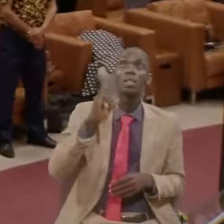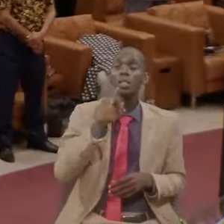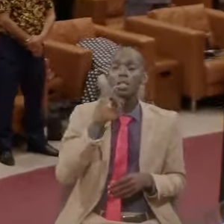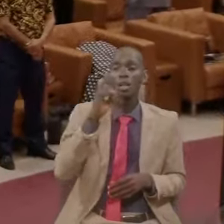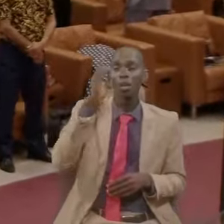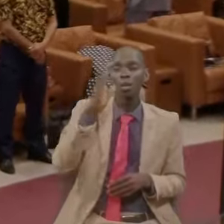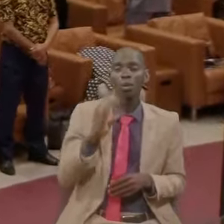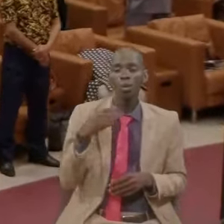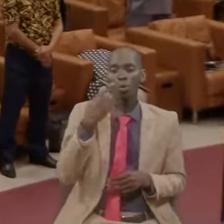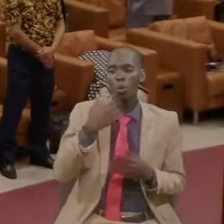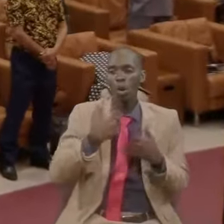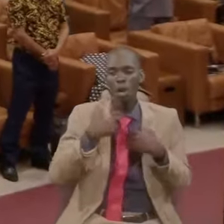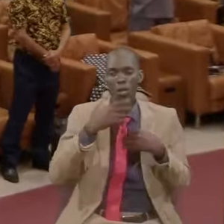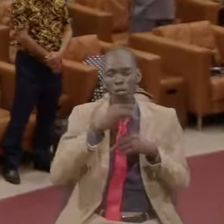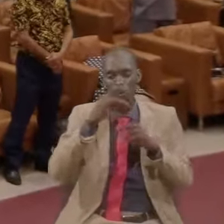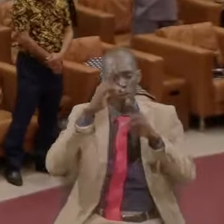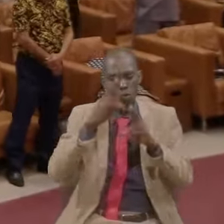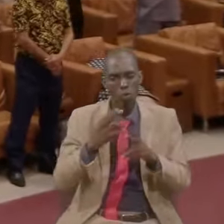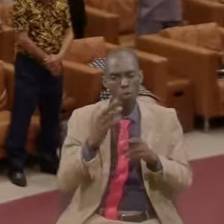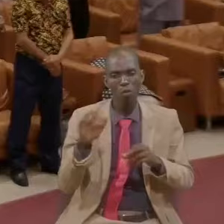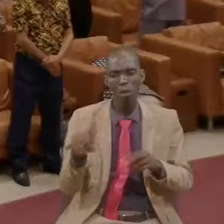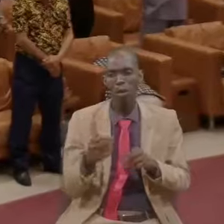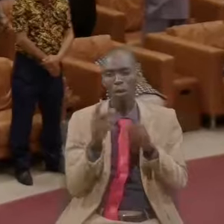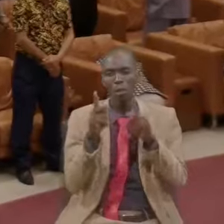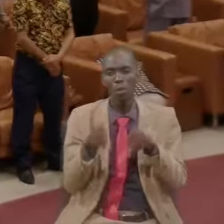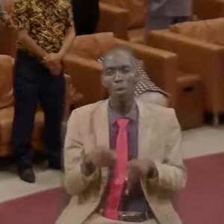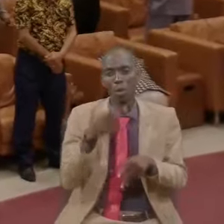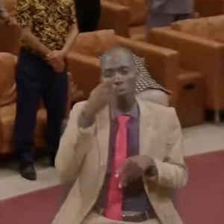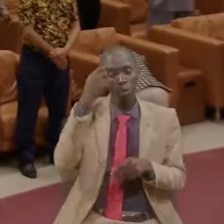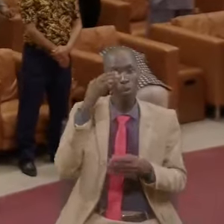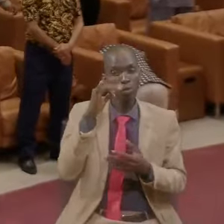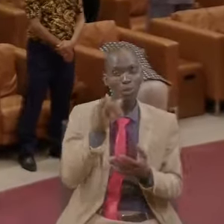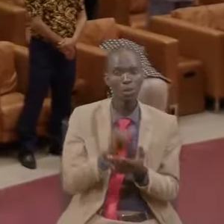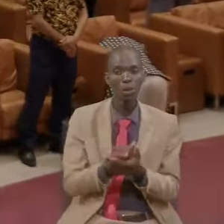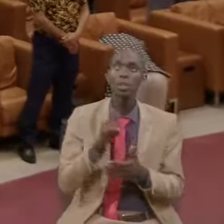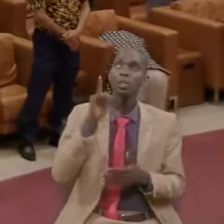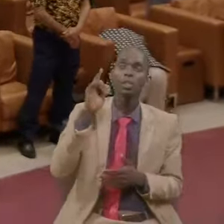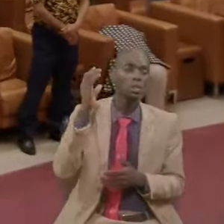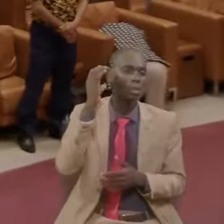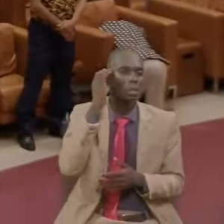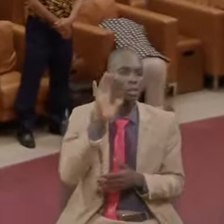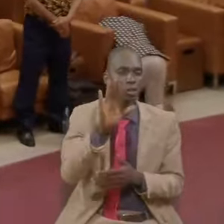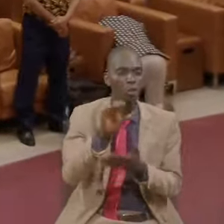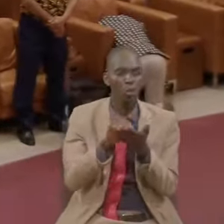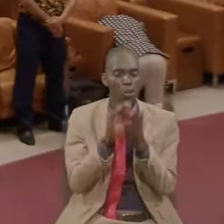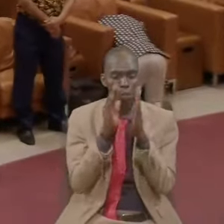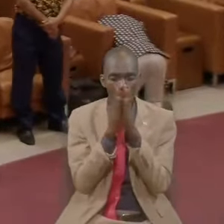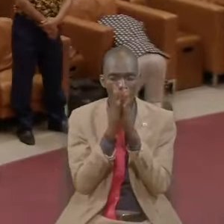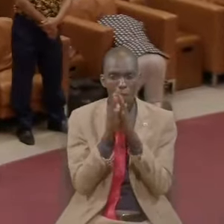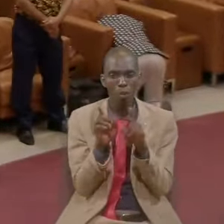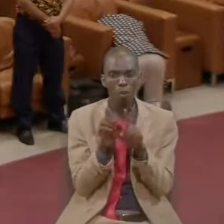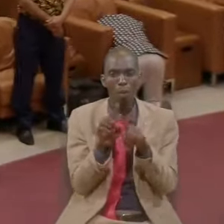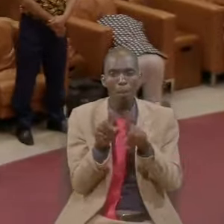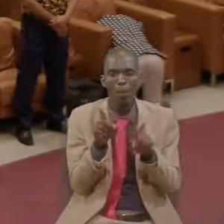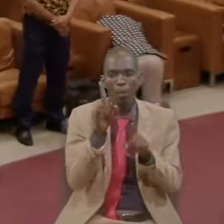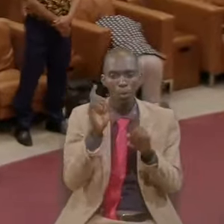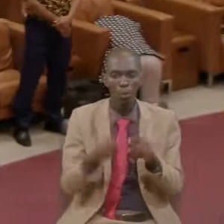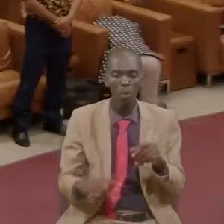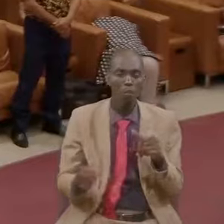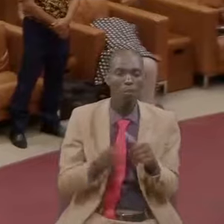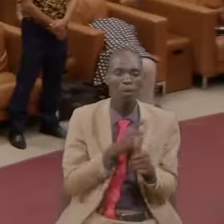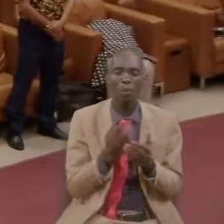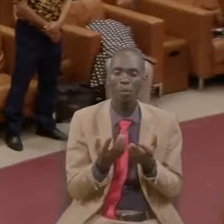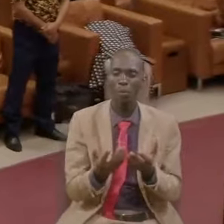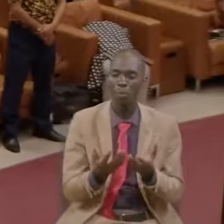of persons. And because of that, he'll answer your prayer too. But you must desire. You must desire